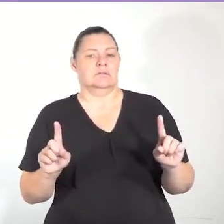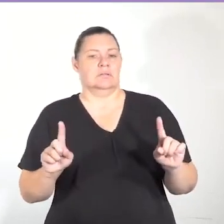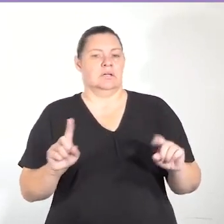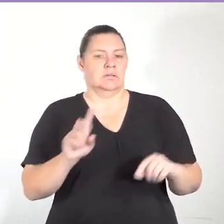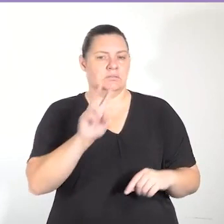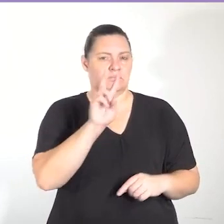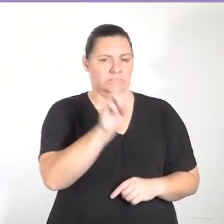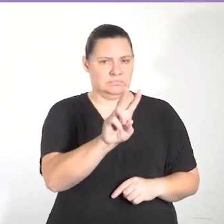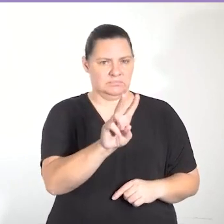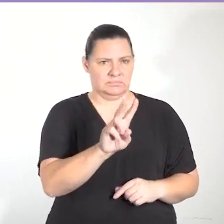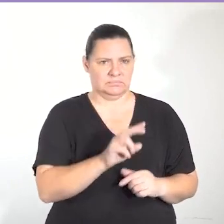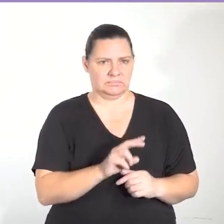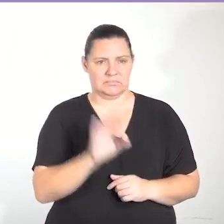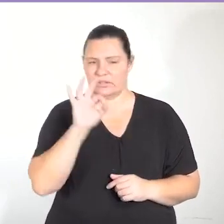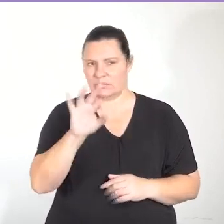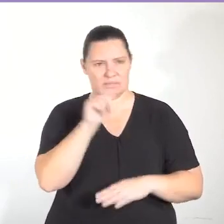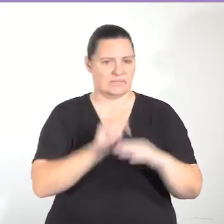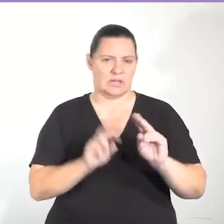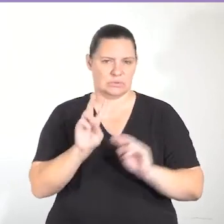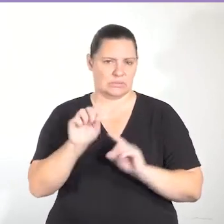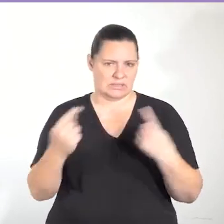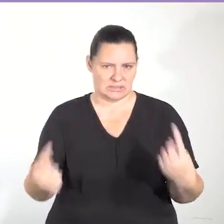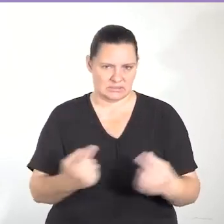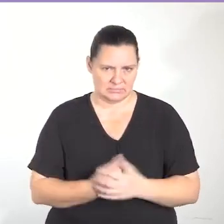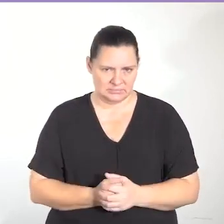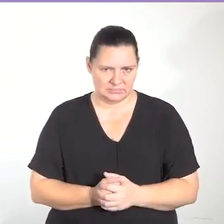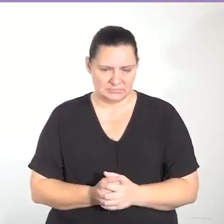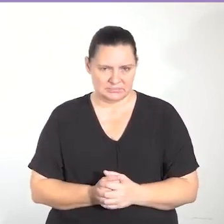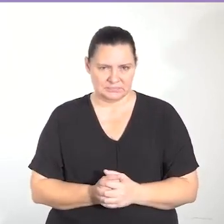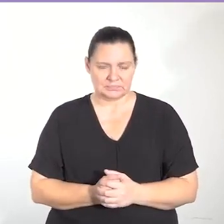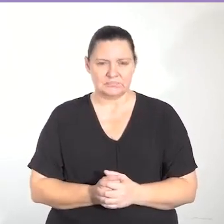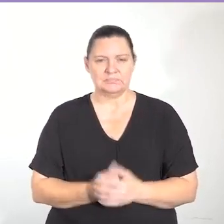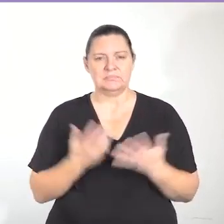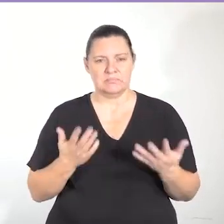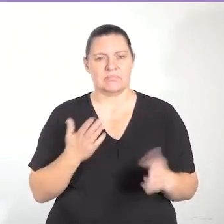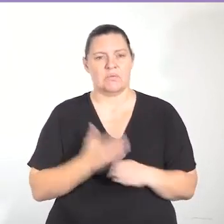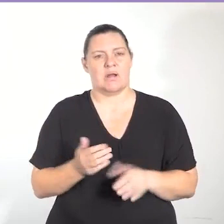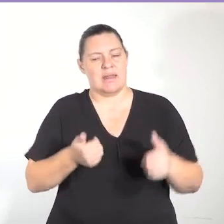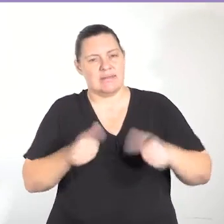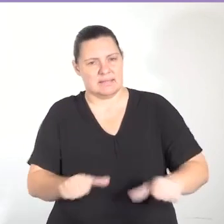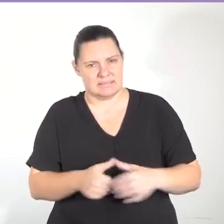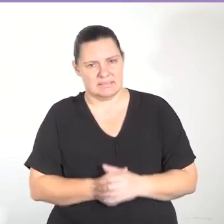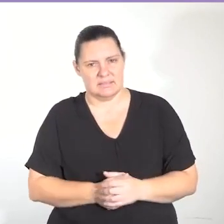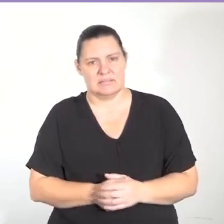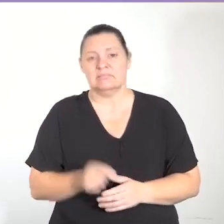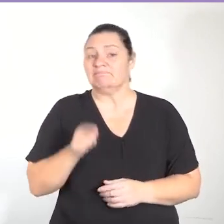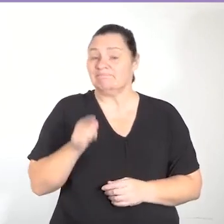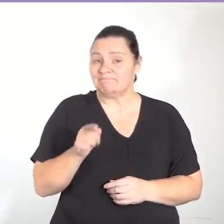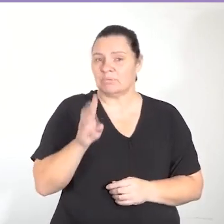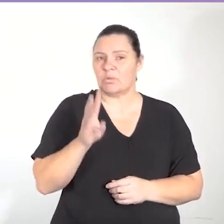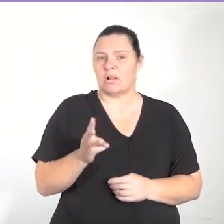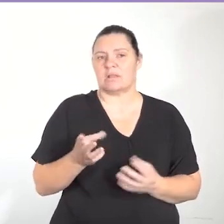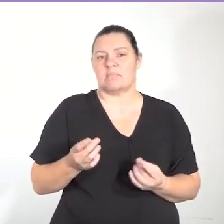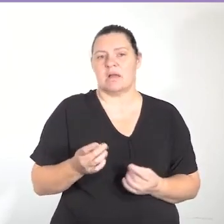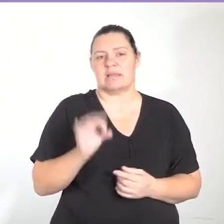but 3 is not divisible by 2. So I'm going to move on to the next prime number, and that is